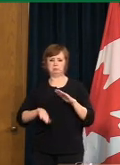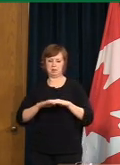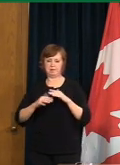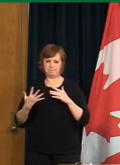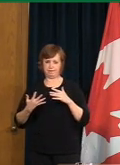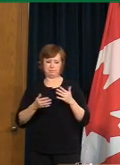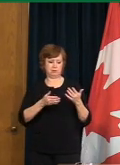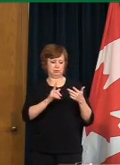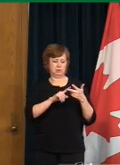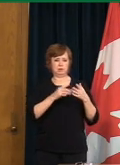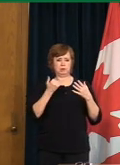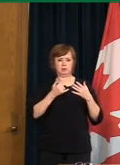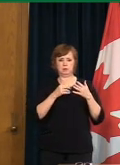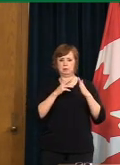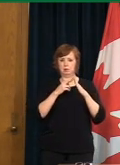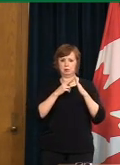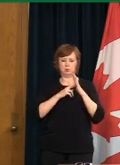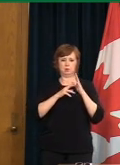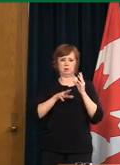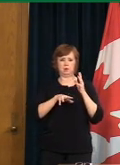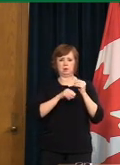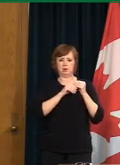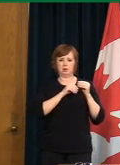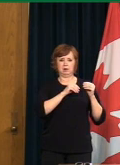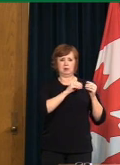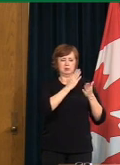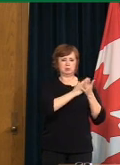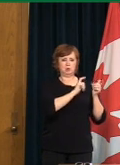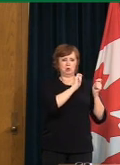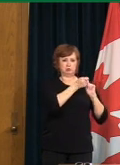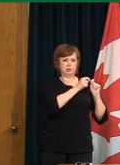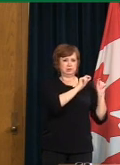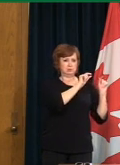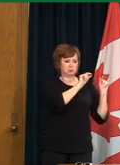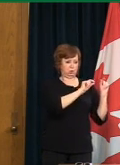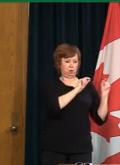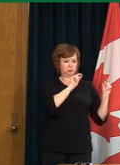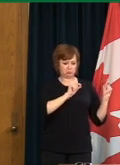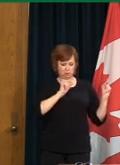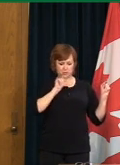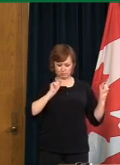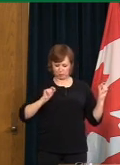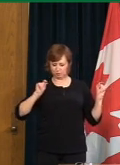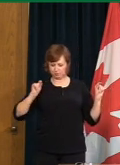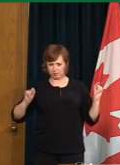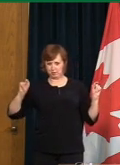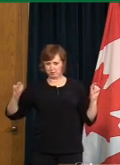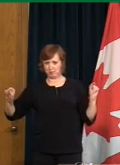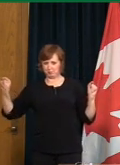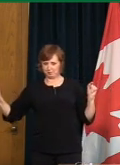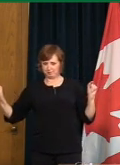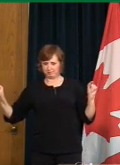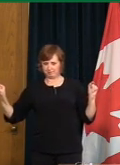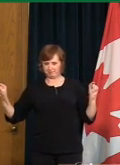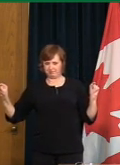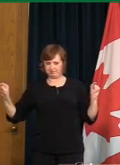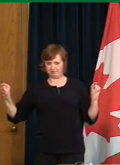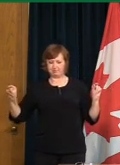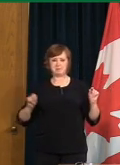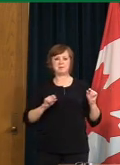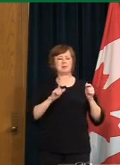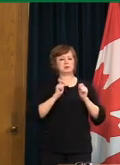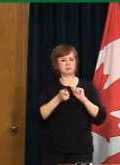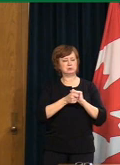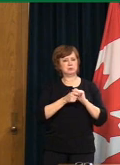many exceptions as there are rules. I'm wondering, fundamentally, have we underestimated this virus and this second wave? And